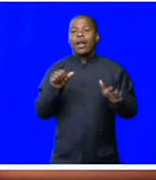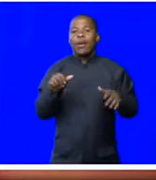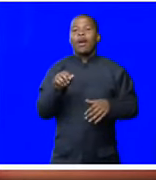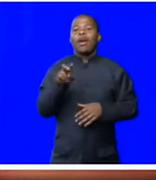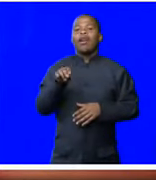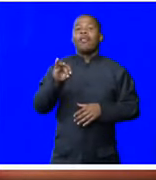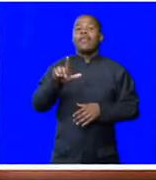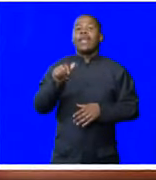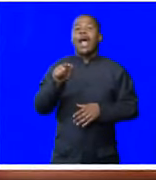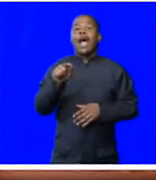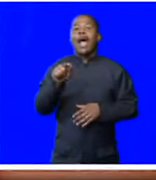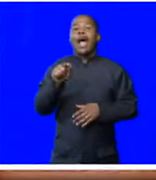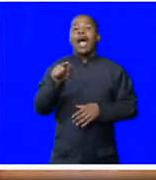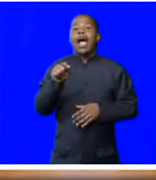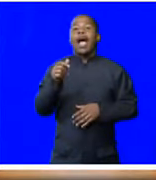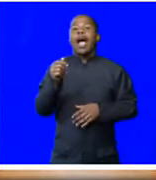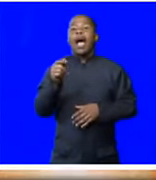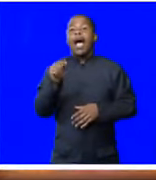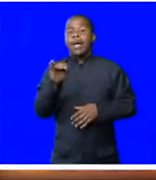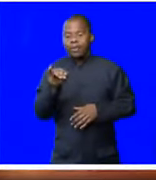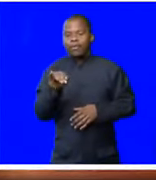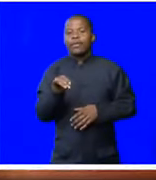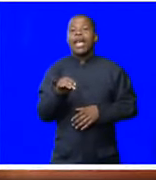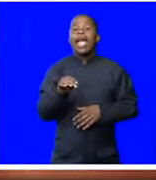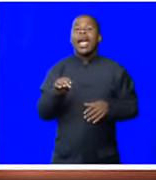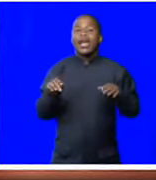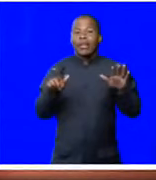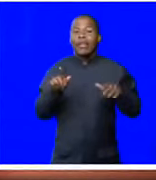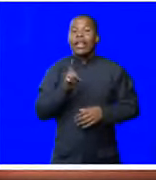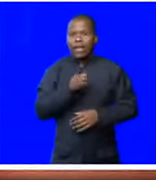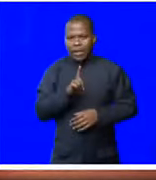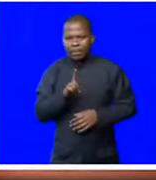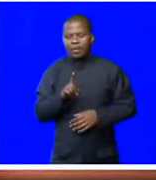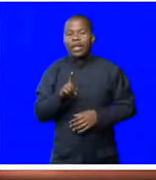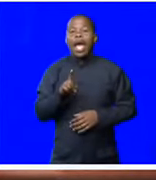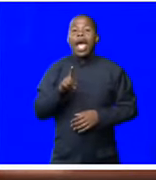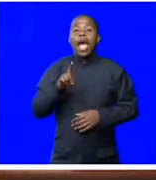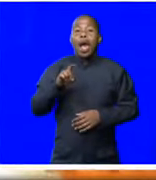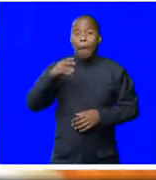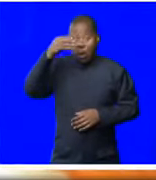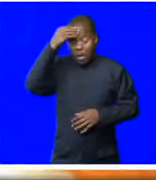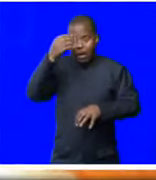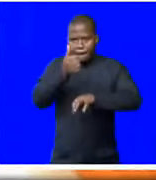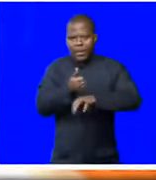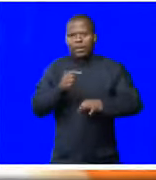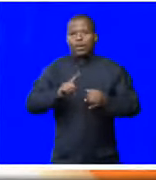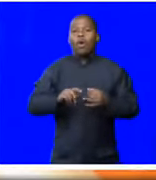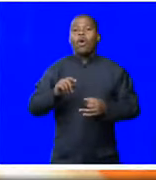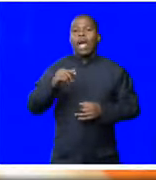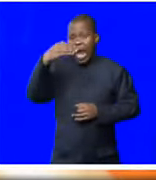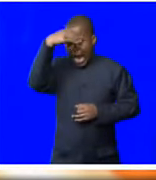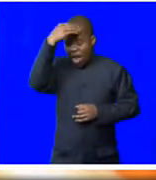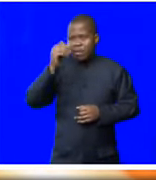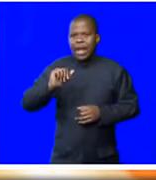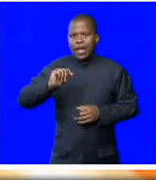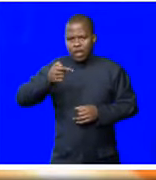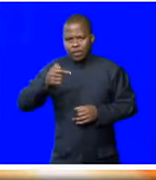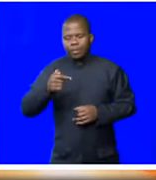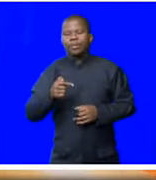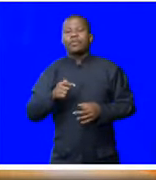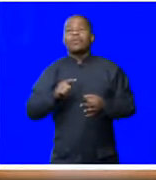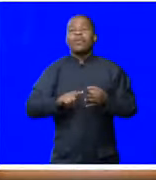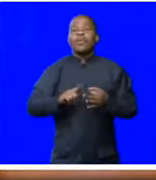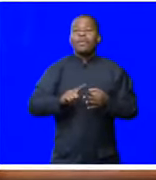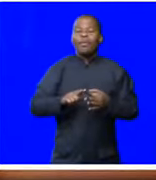Land Management Board, the National Commissioner of Police, the Attorney General, as well as the Inner Council of Skombeni Chiefdom. On Wednesday,